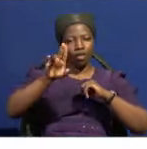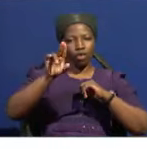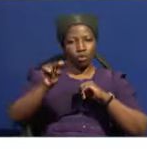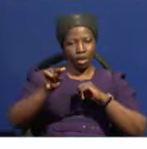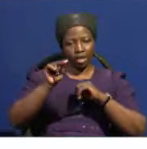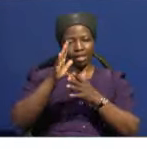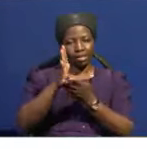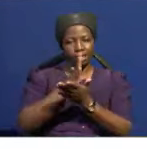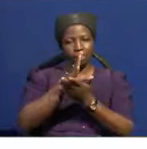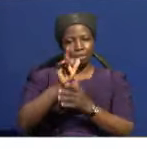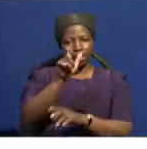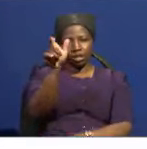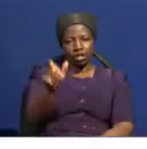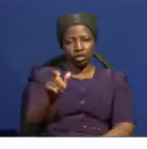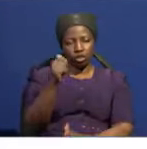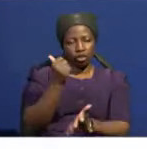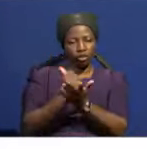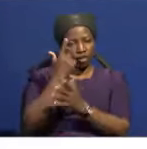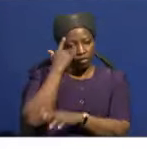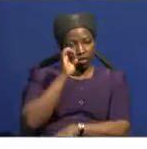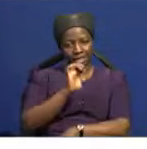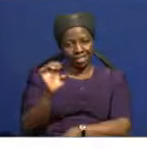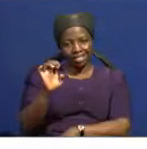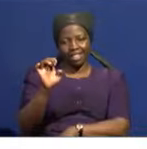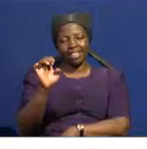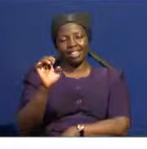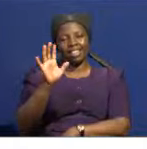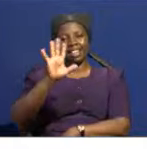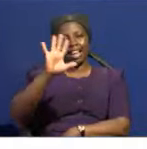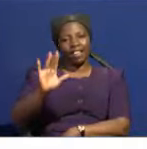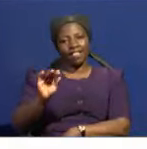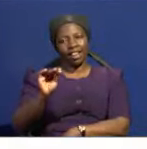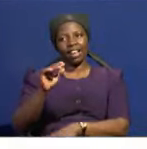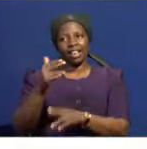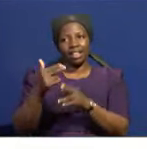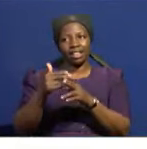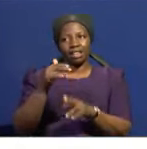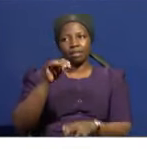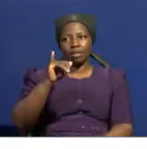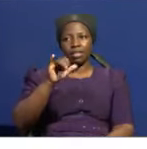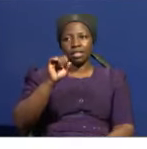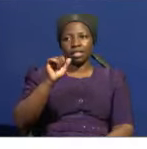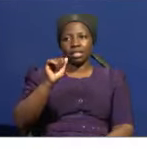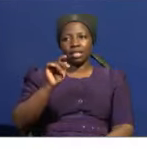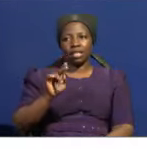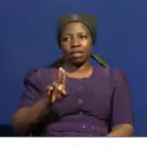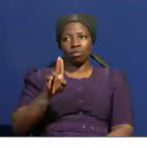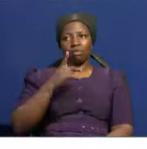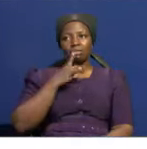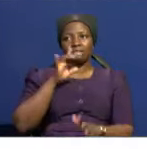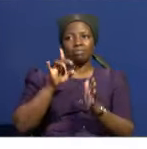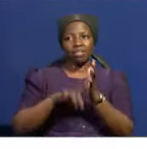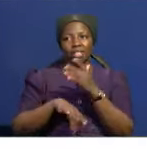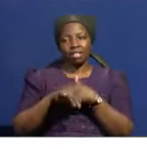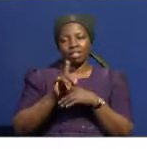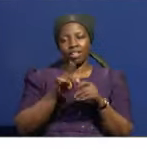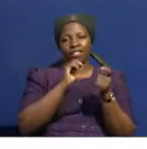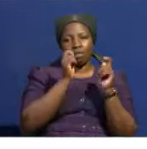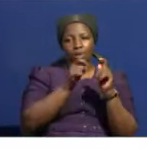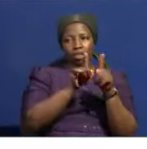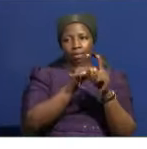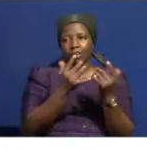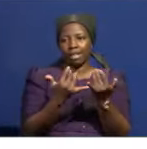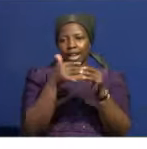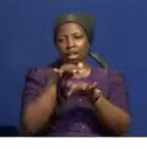Office for Eastern and Horn of Africa, Ishaku Maitumbi, said the transformation and integration with other partners